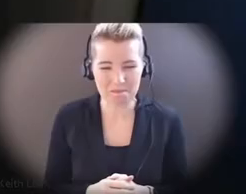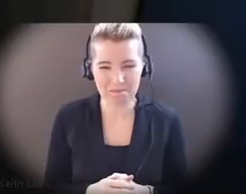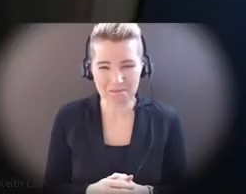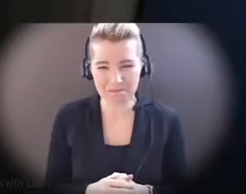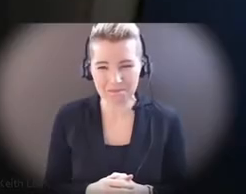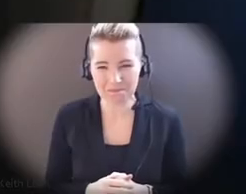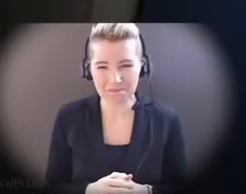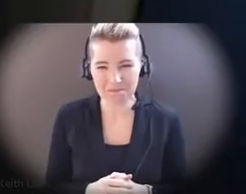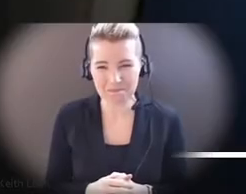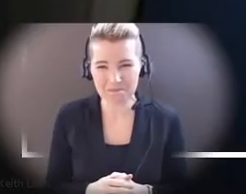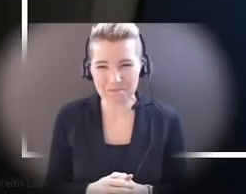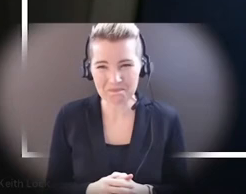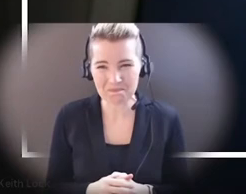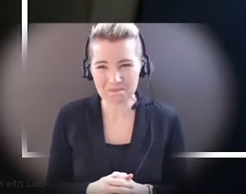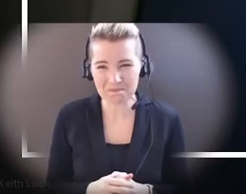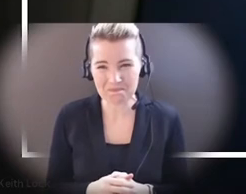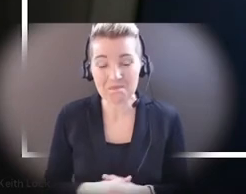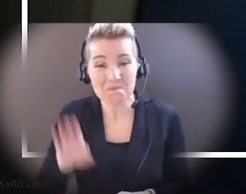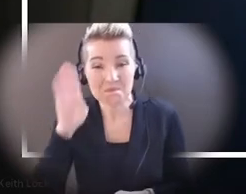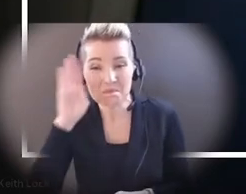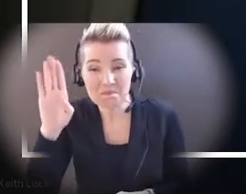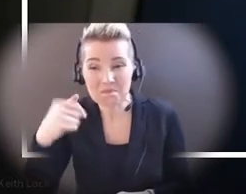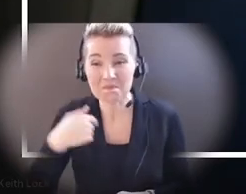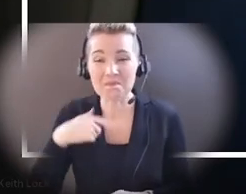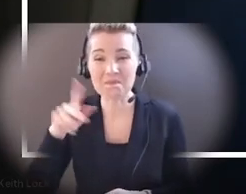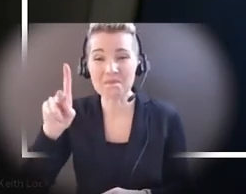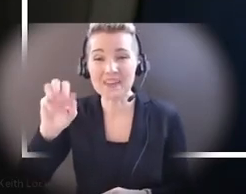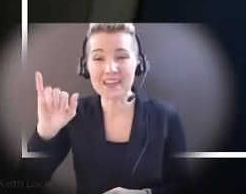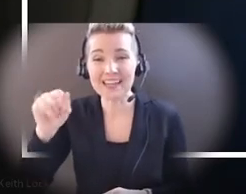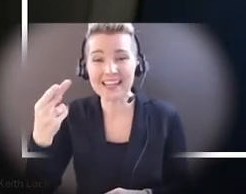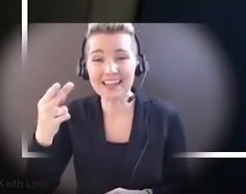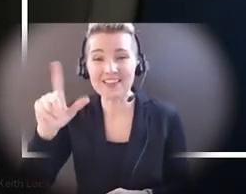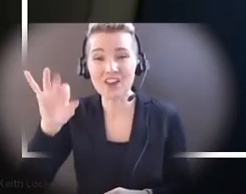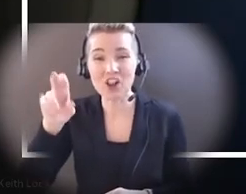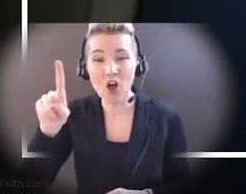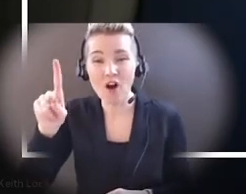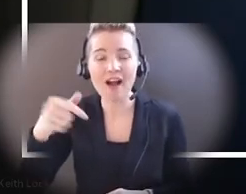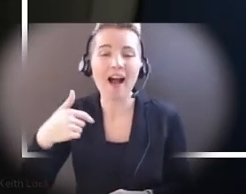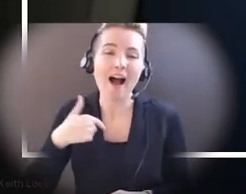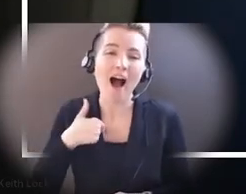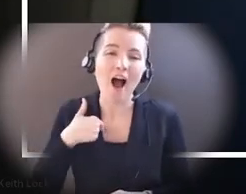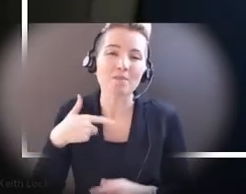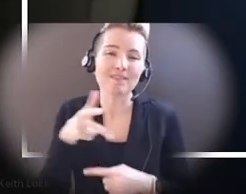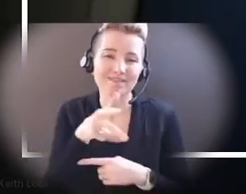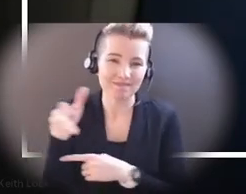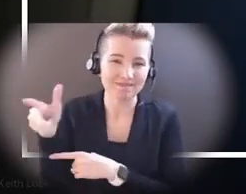Oh, hi. I'm Keith Locke. I'm a filmmaker. And,